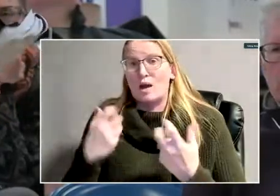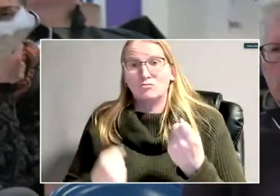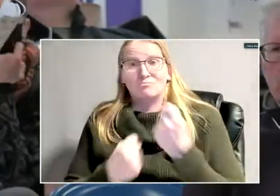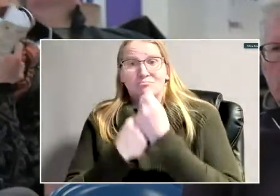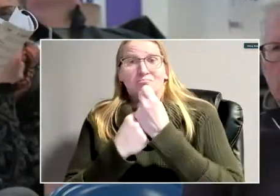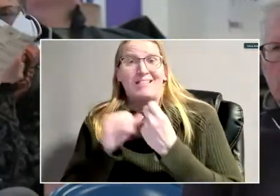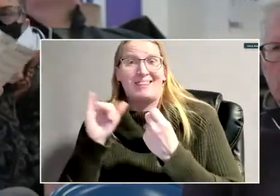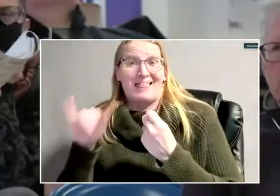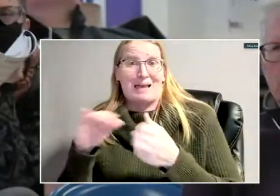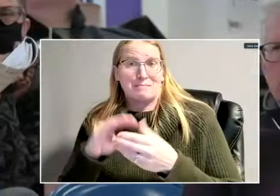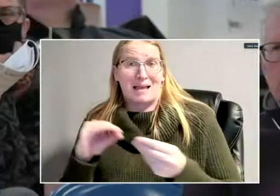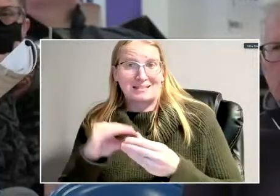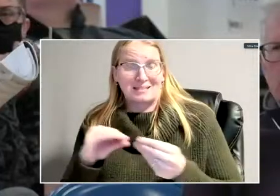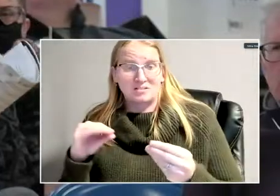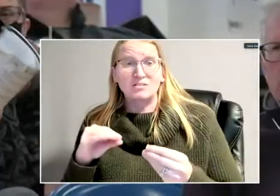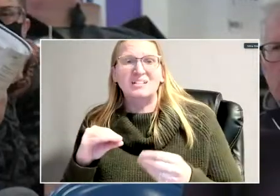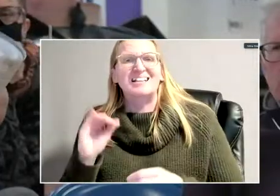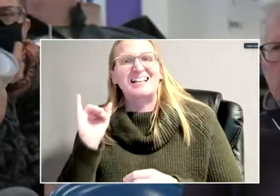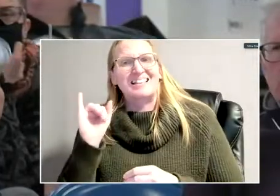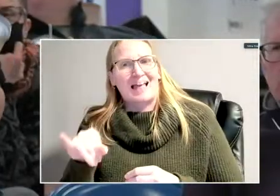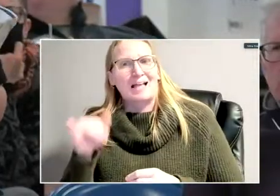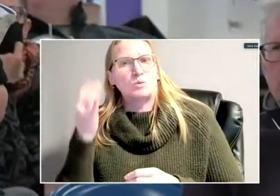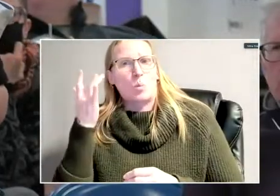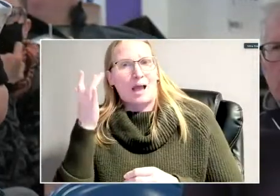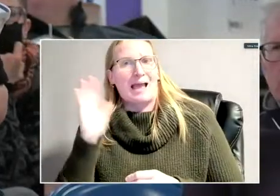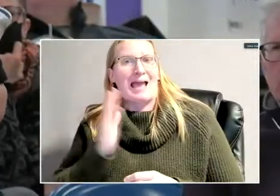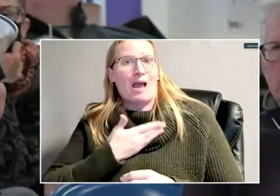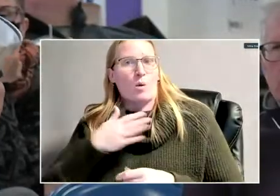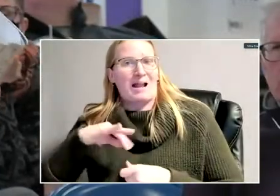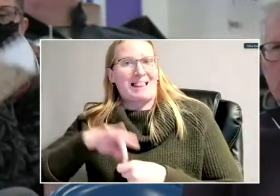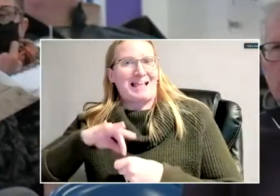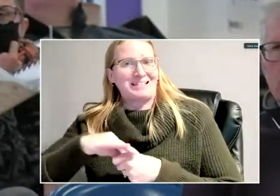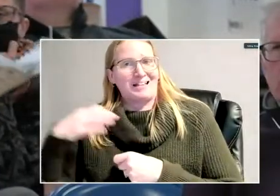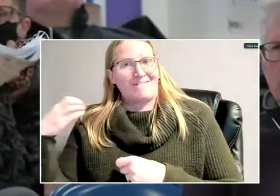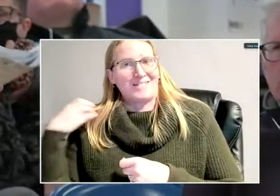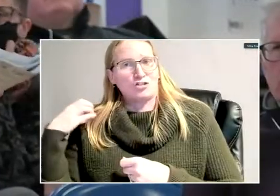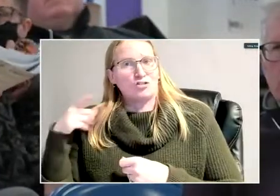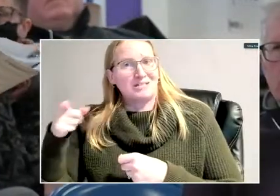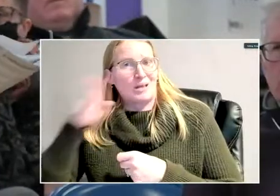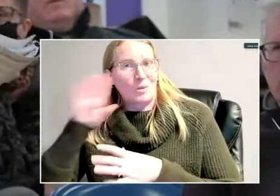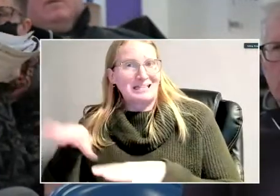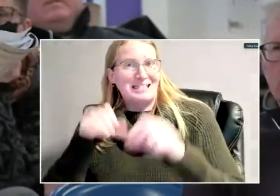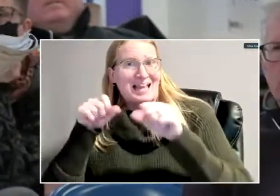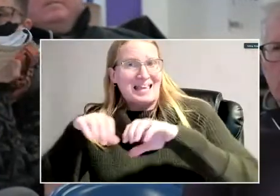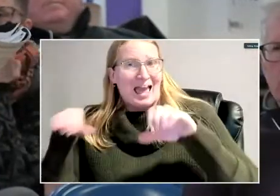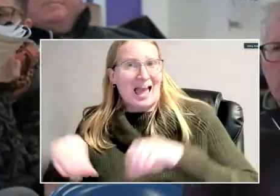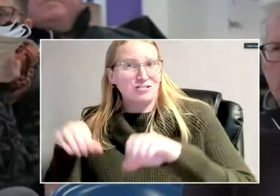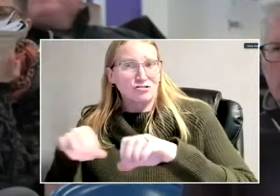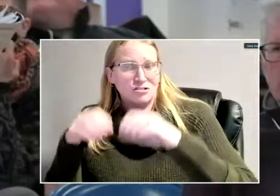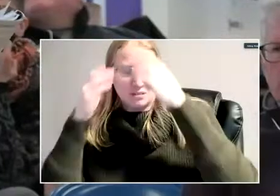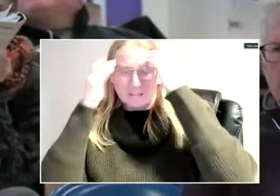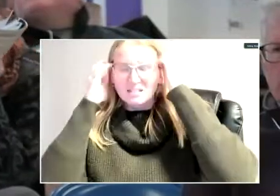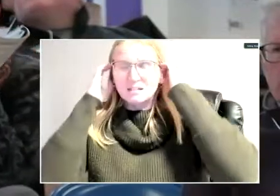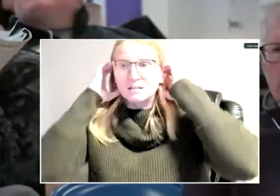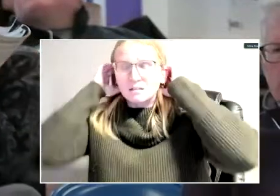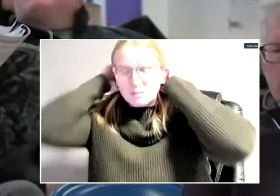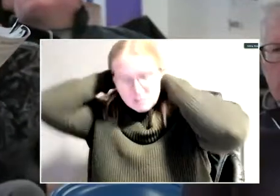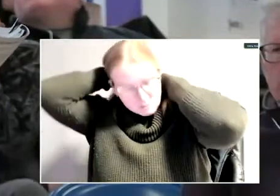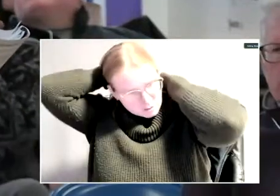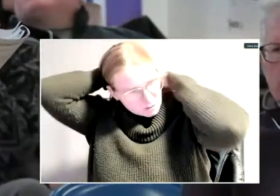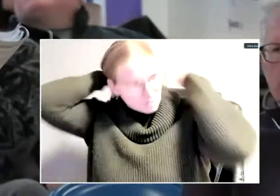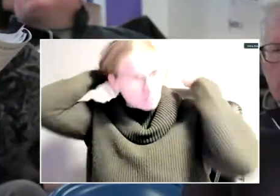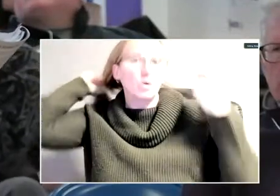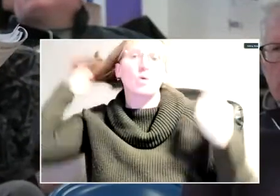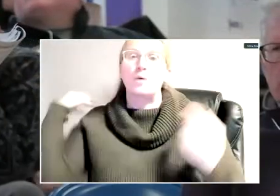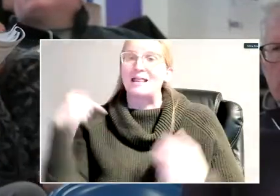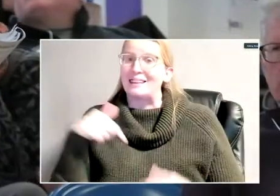is what moves our elected officials to take action so what I love about this is it's not a general ceasefire resolution though I